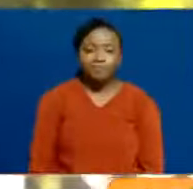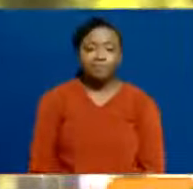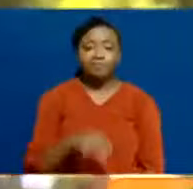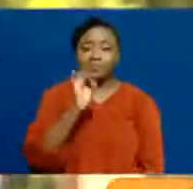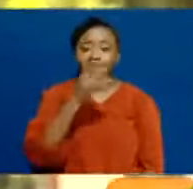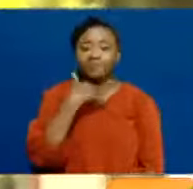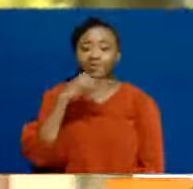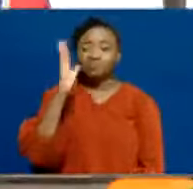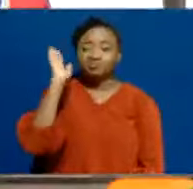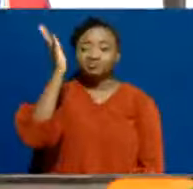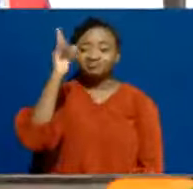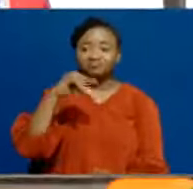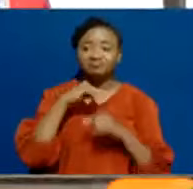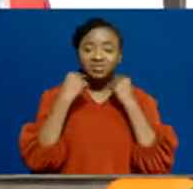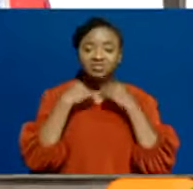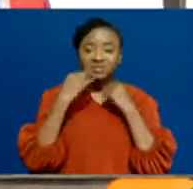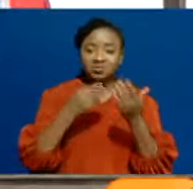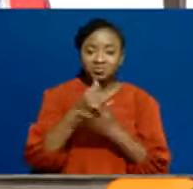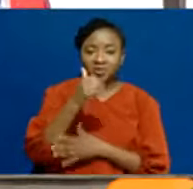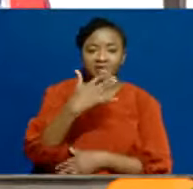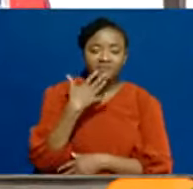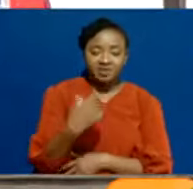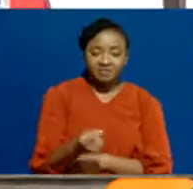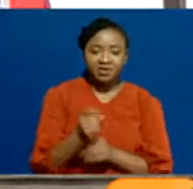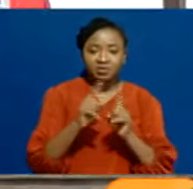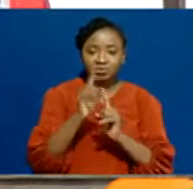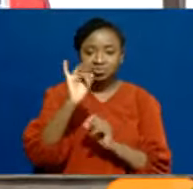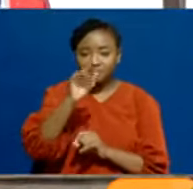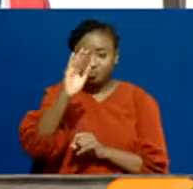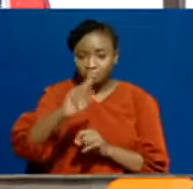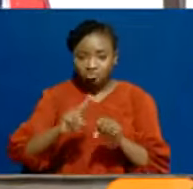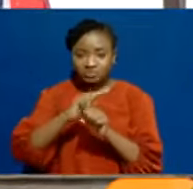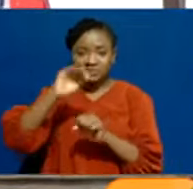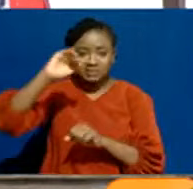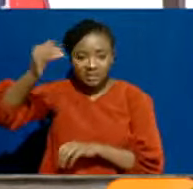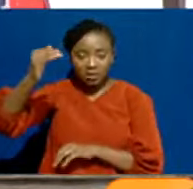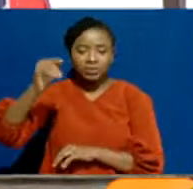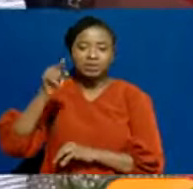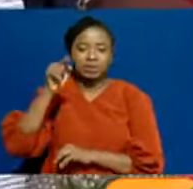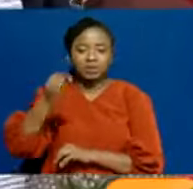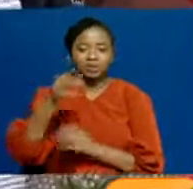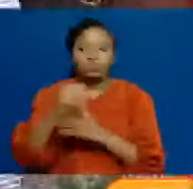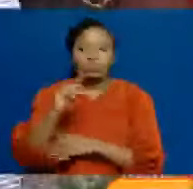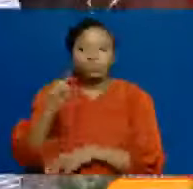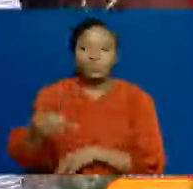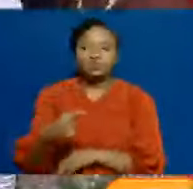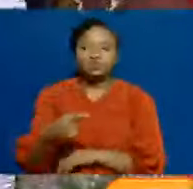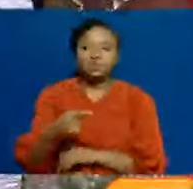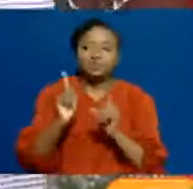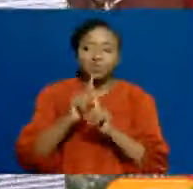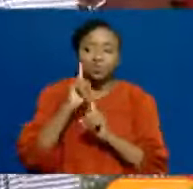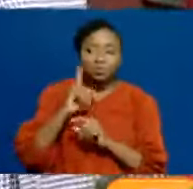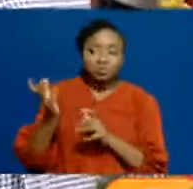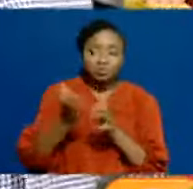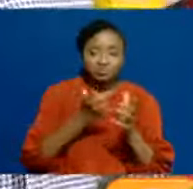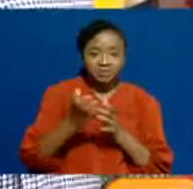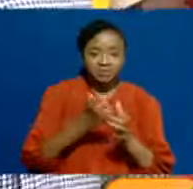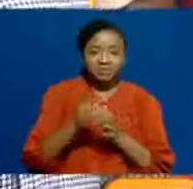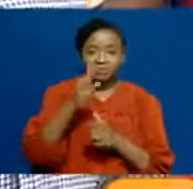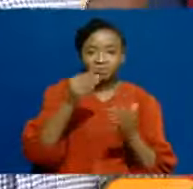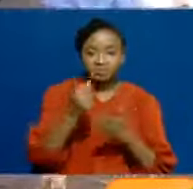with 500 shillings to preach at lunchtime, while those using City Park will pay 1,000 shillings. Trading in the county's markets will cost